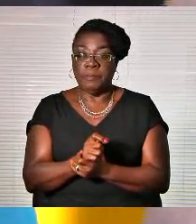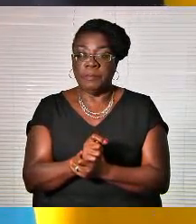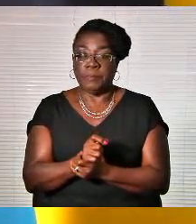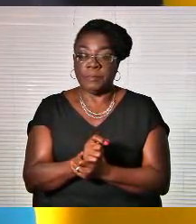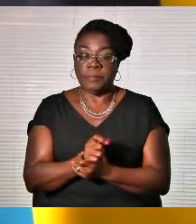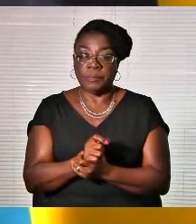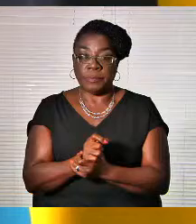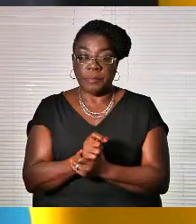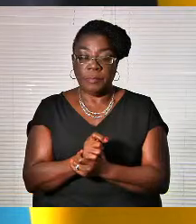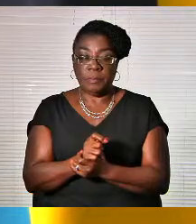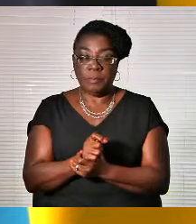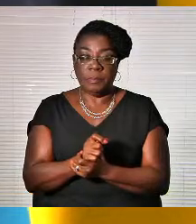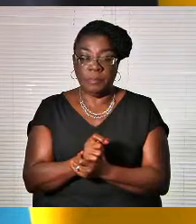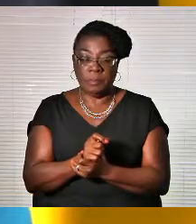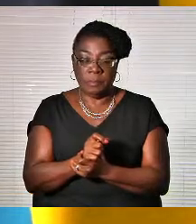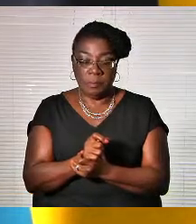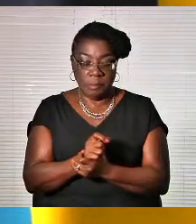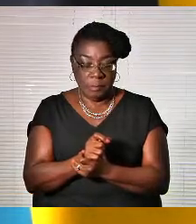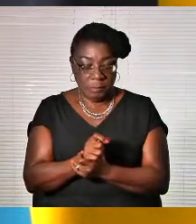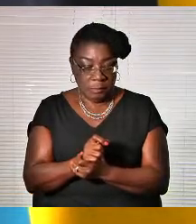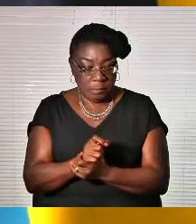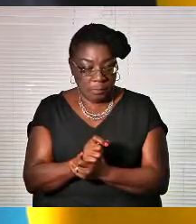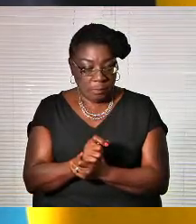Thank you, Minister.